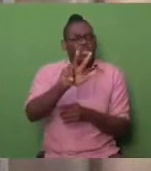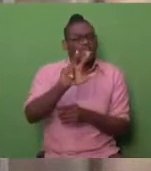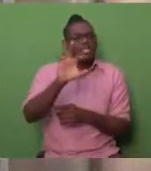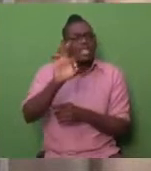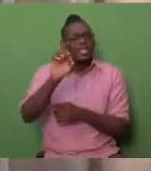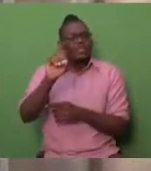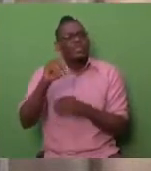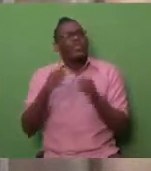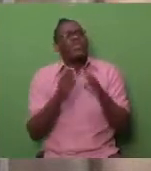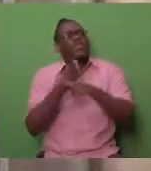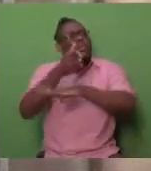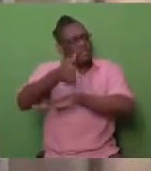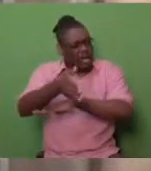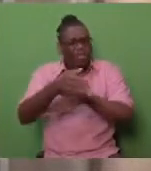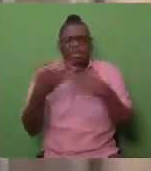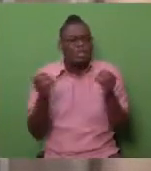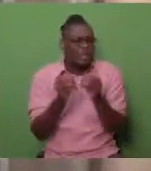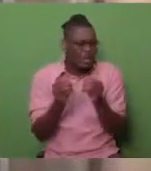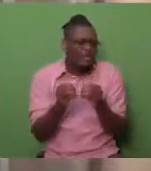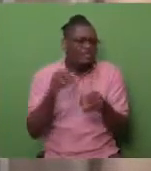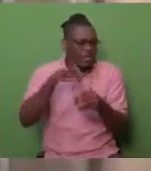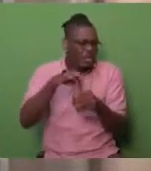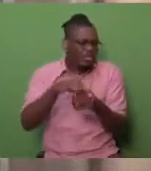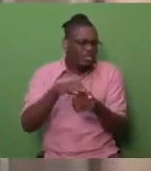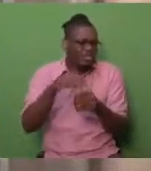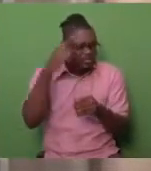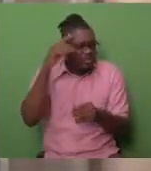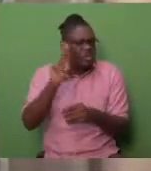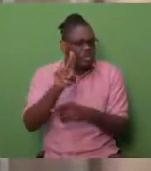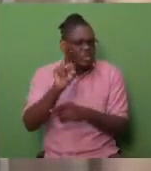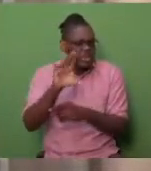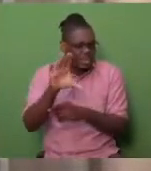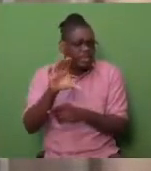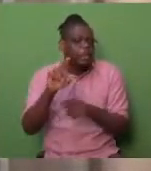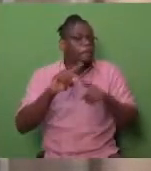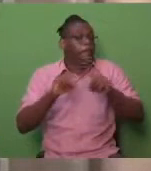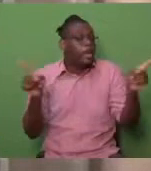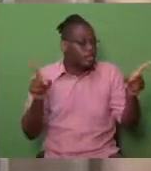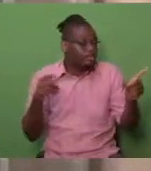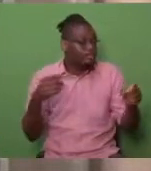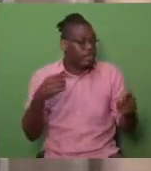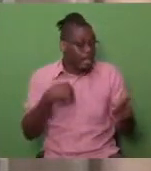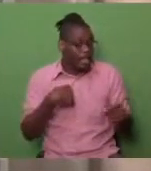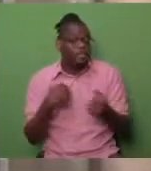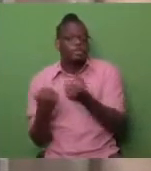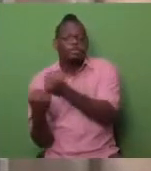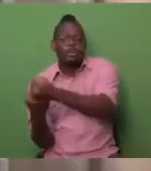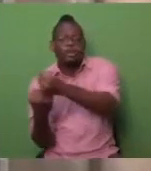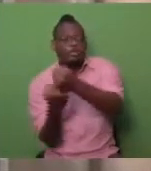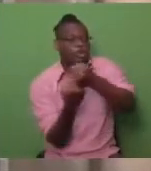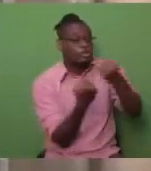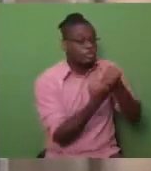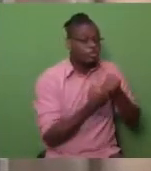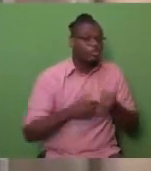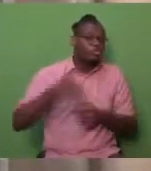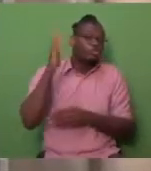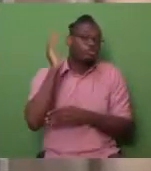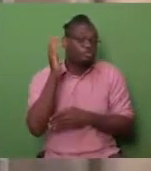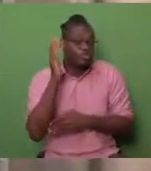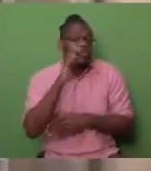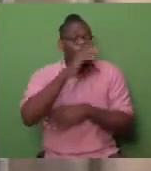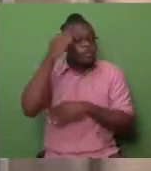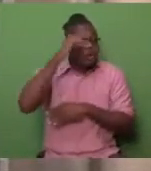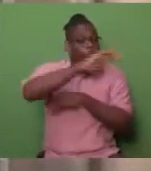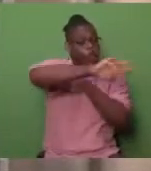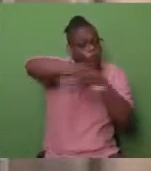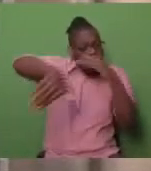the role of persons as us, as members of parliament in this esteemed house.